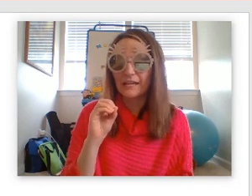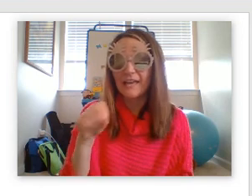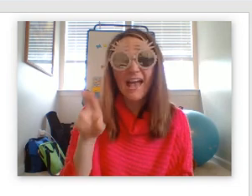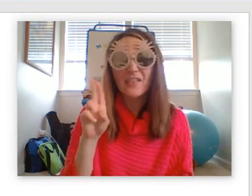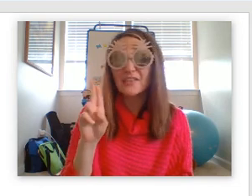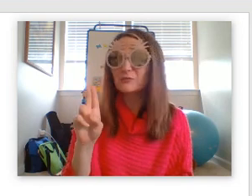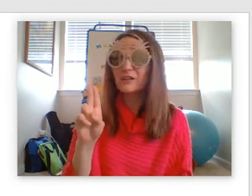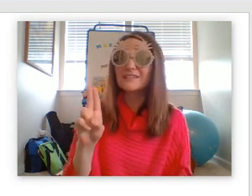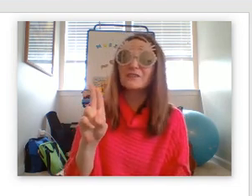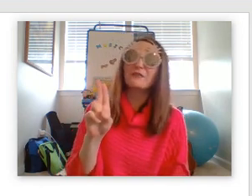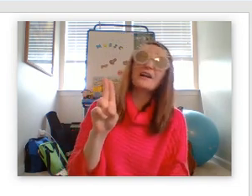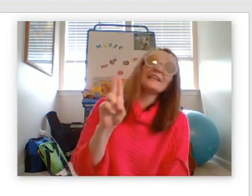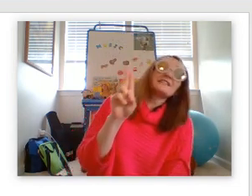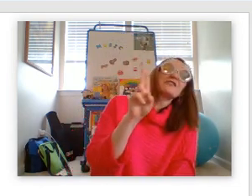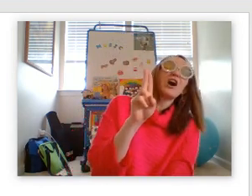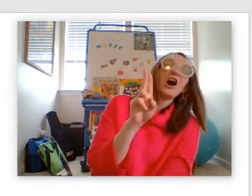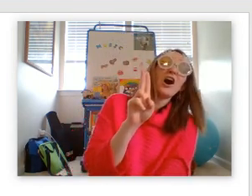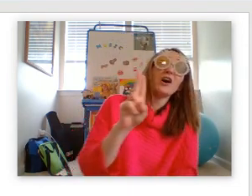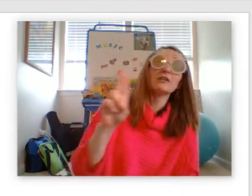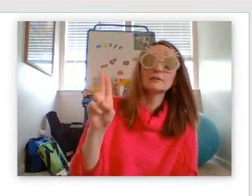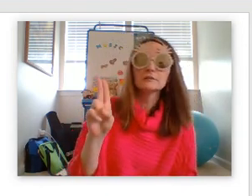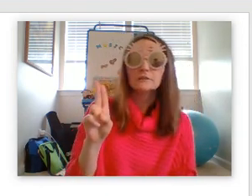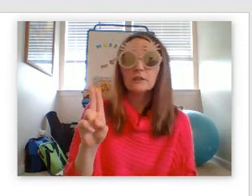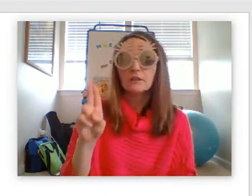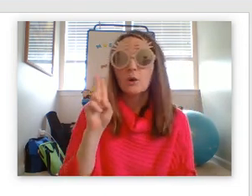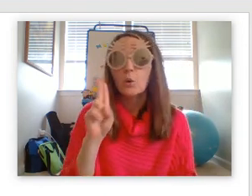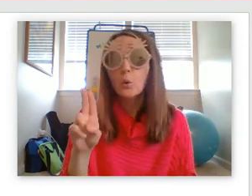funny. And this one is the funniest of all.